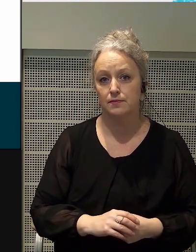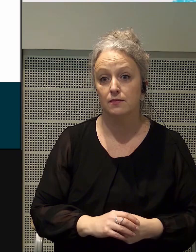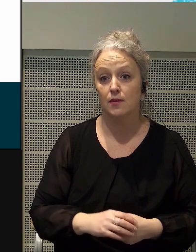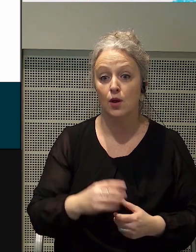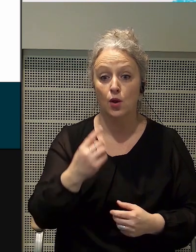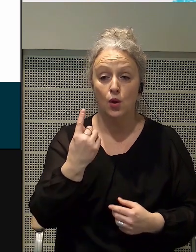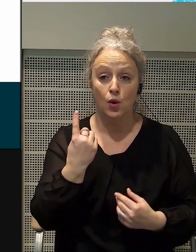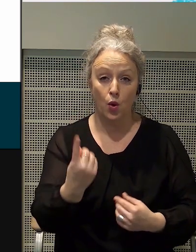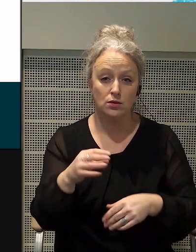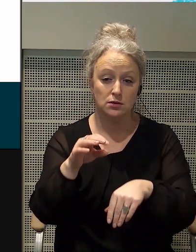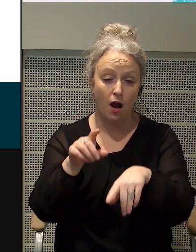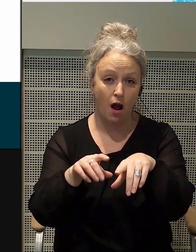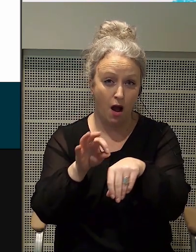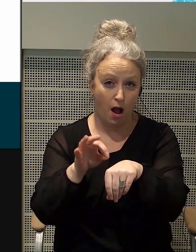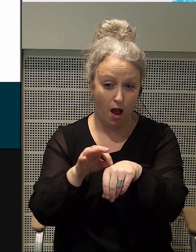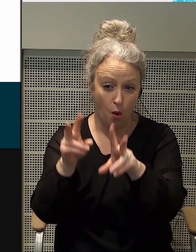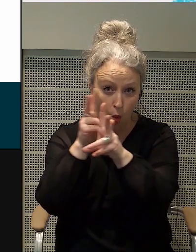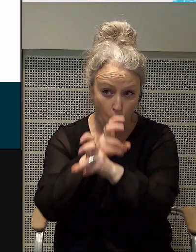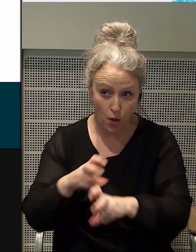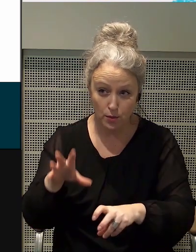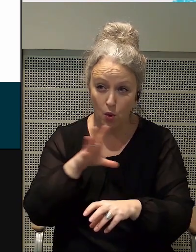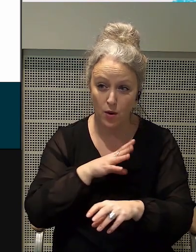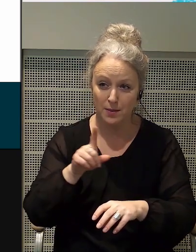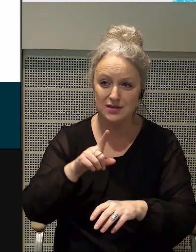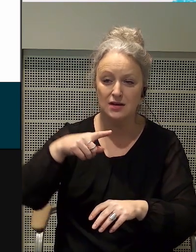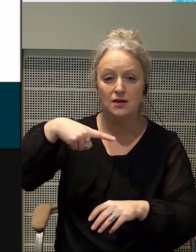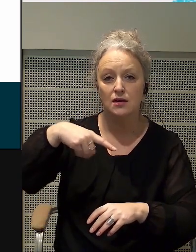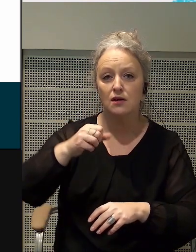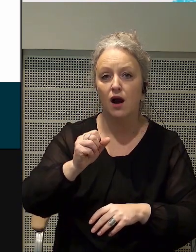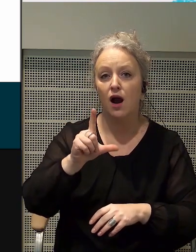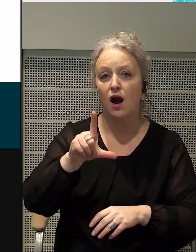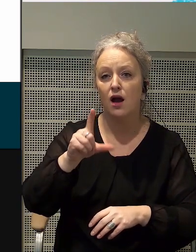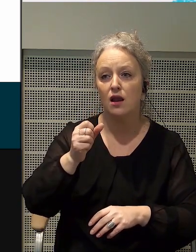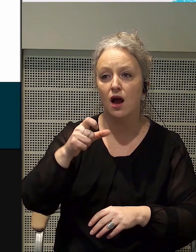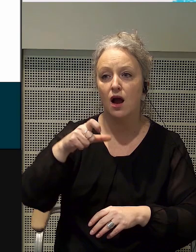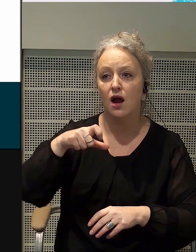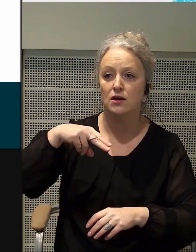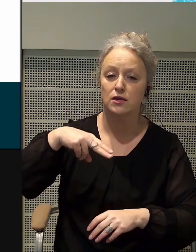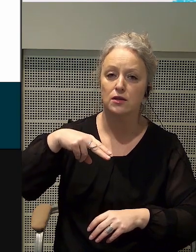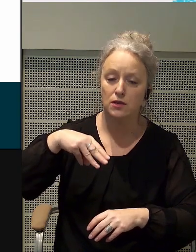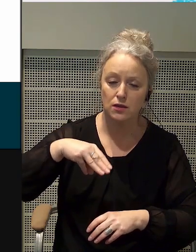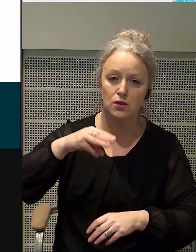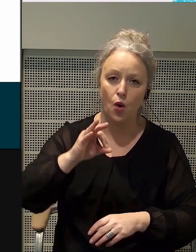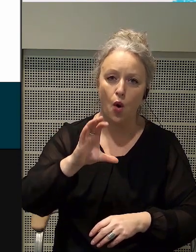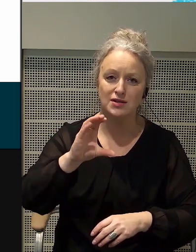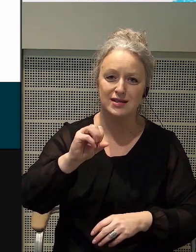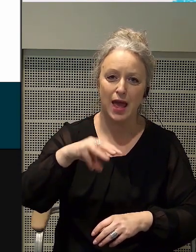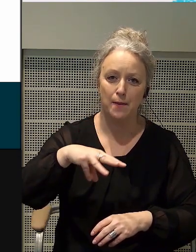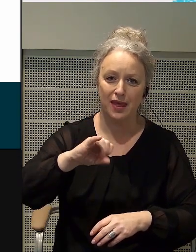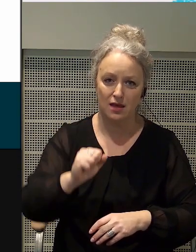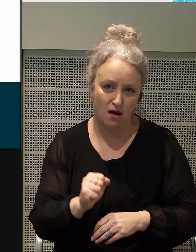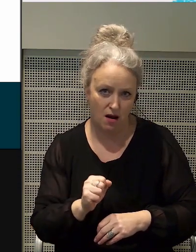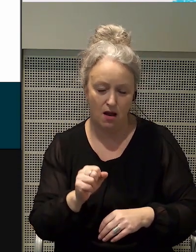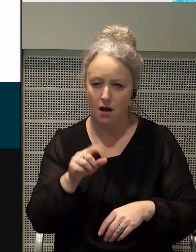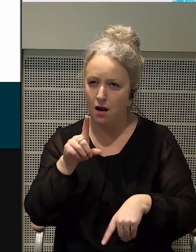galactosemia. It's rare. 1 in 45,000 people has galactosemia, and they cannot